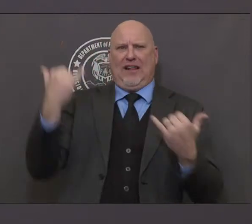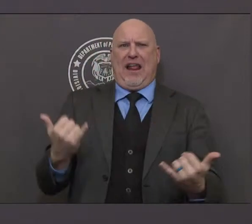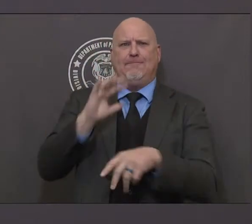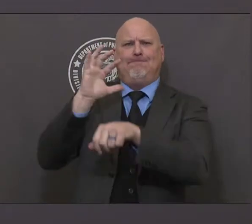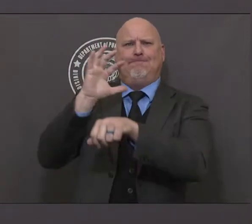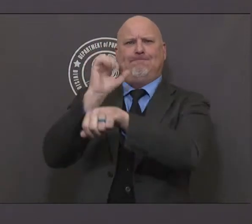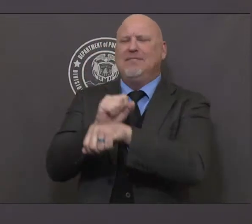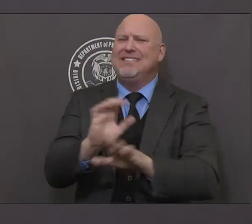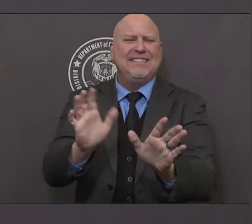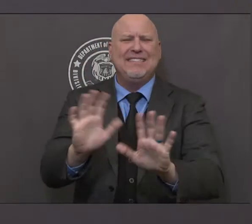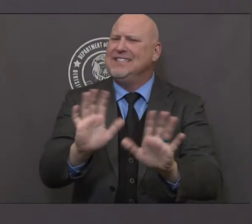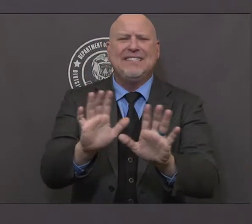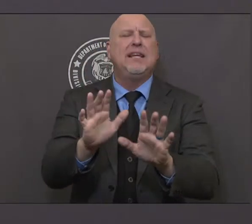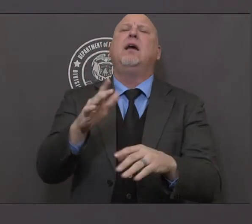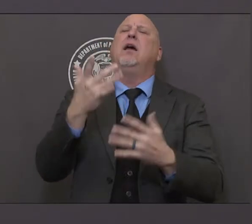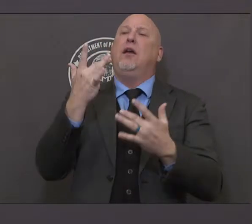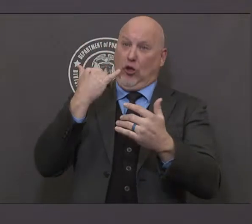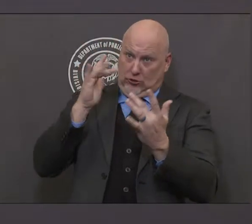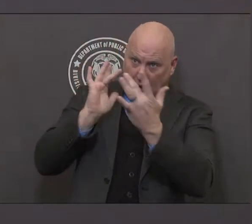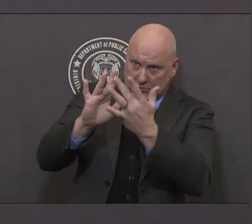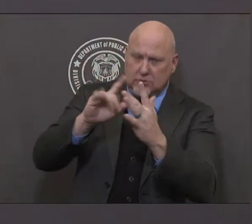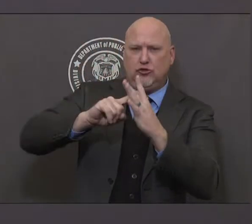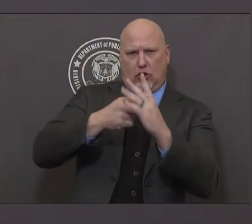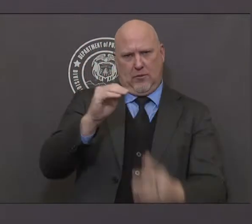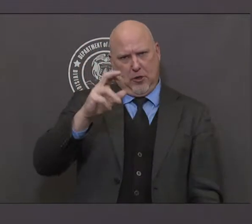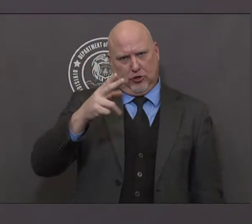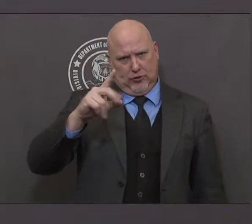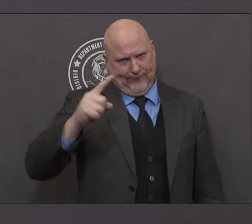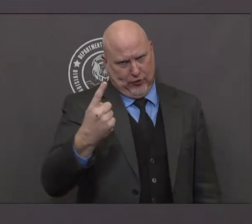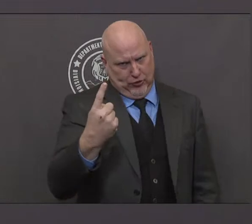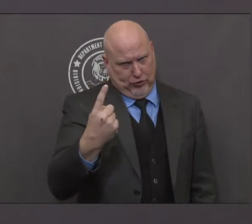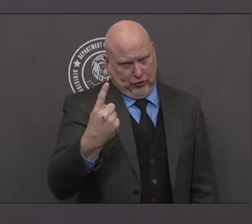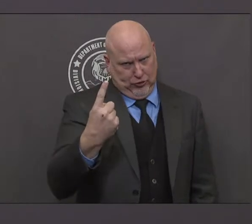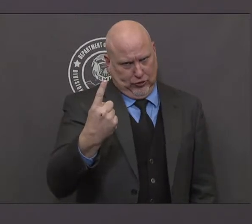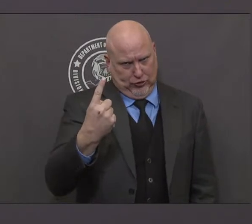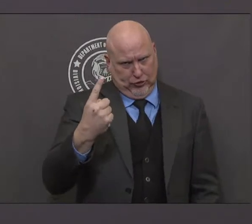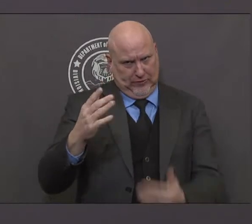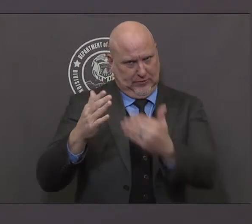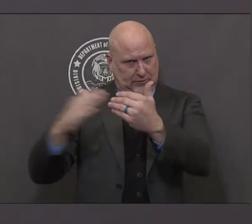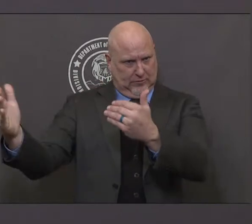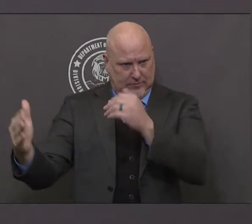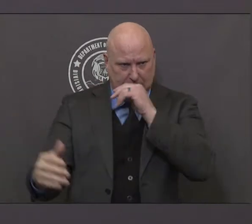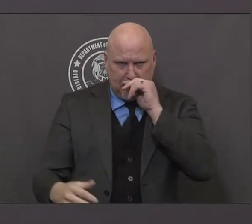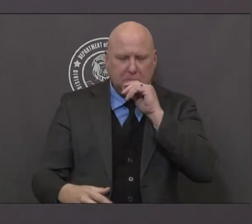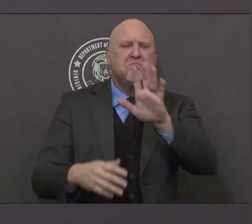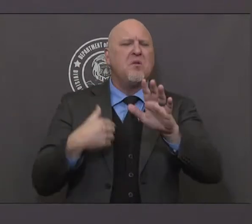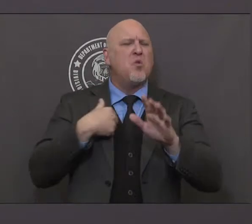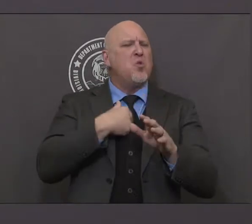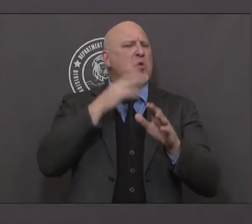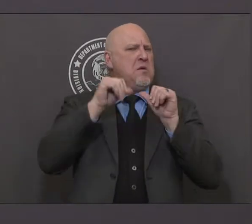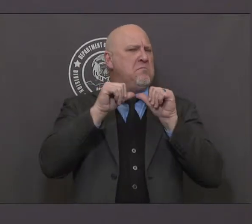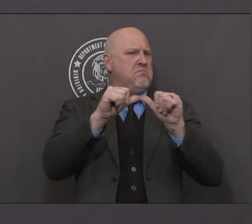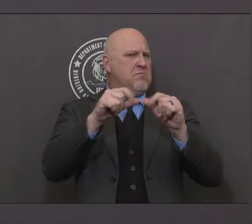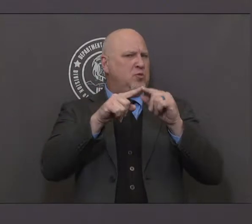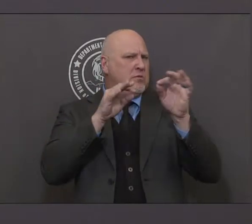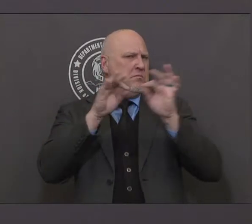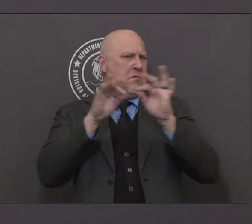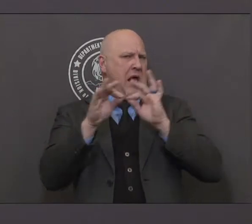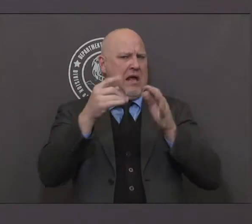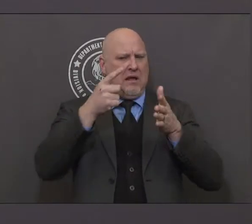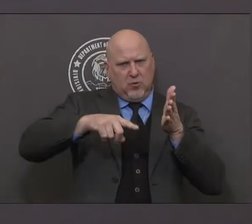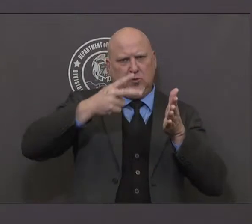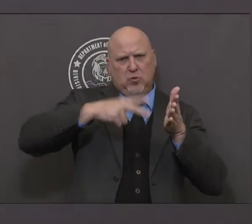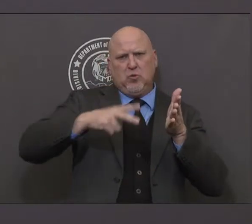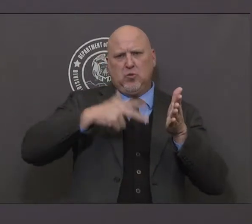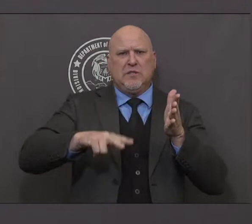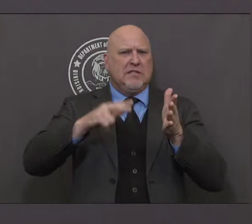coming to you over the next few weeks, but I hope you understand the really good news about the significant surge of vaccines that we have coming